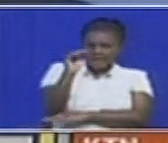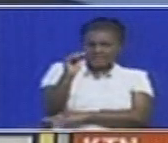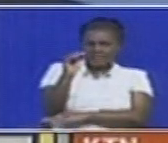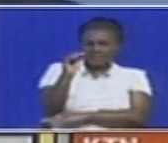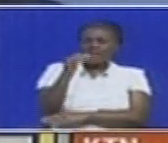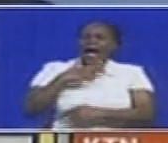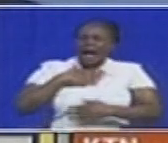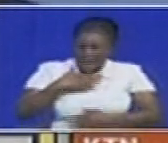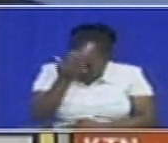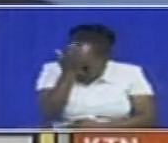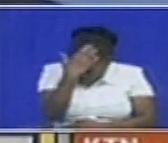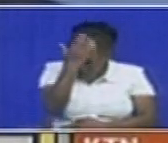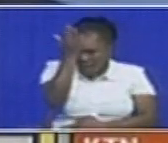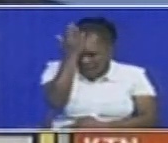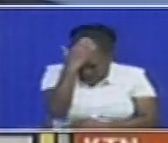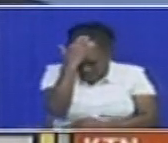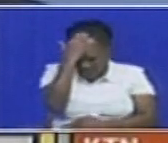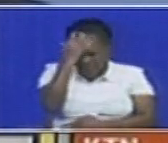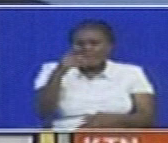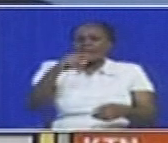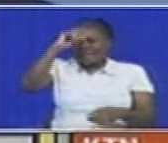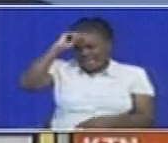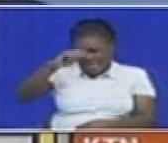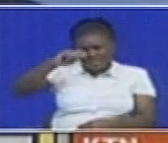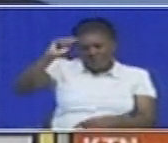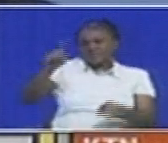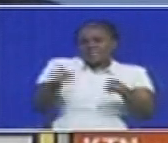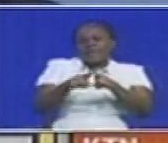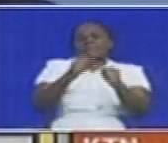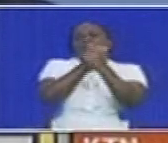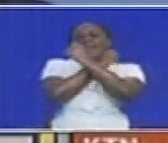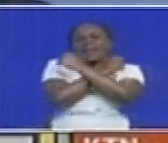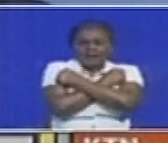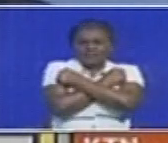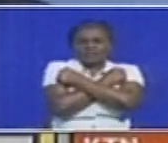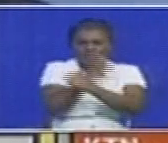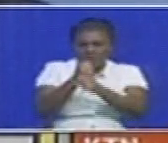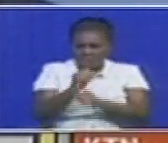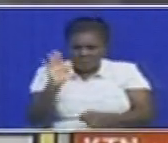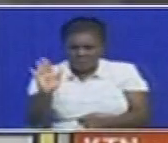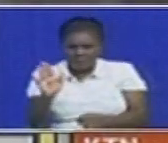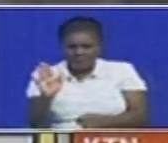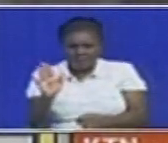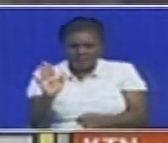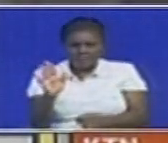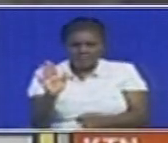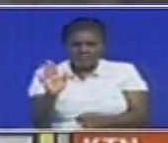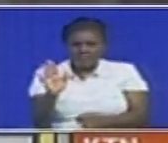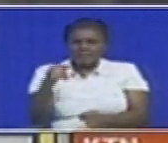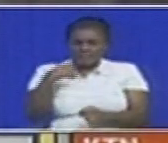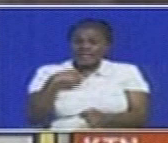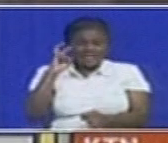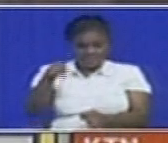greatest humility. And I have a lot of respect for the passion that he has for his job. And I laud him for his